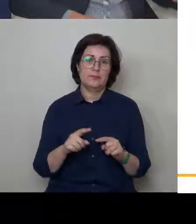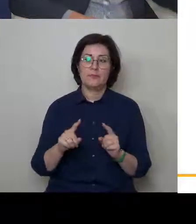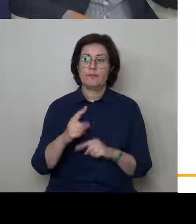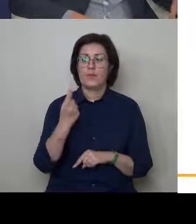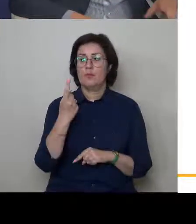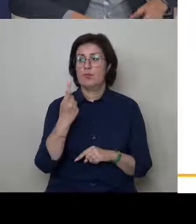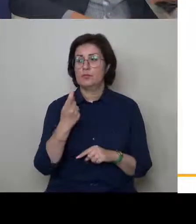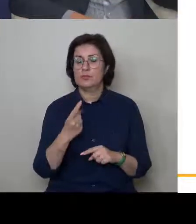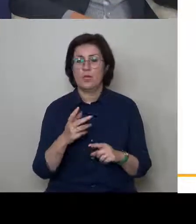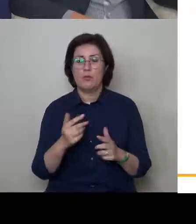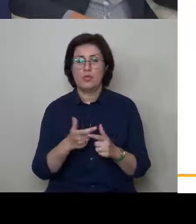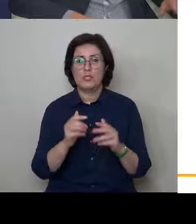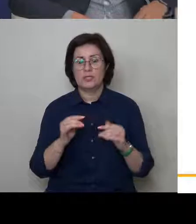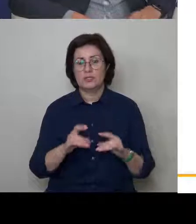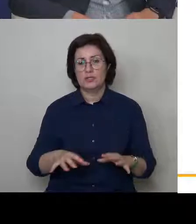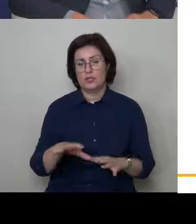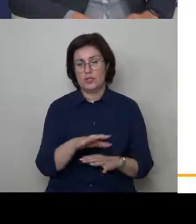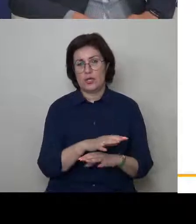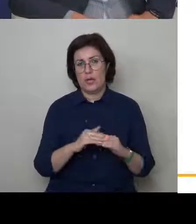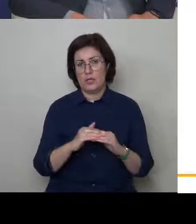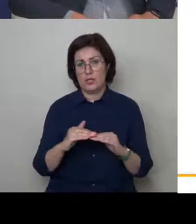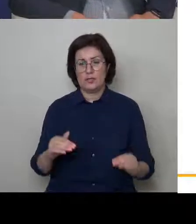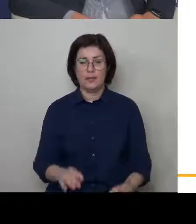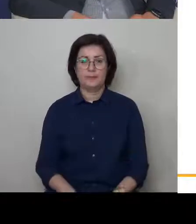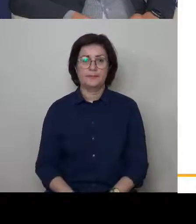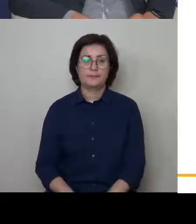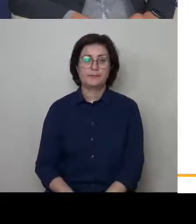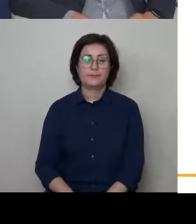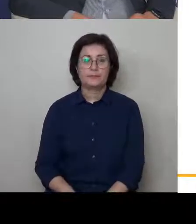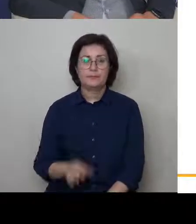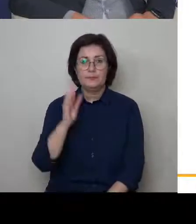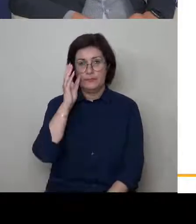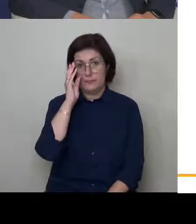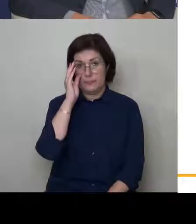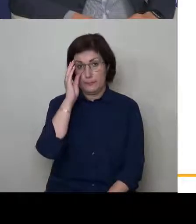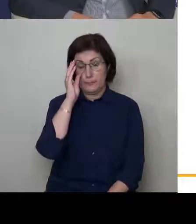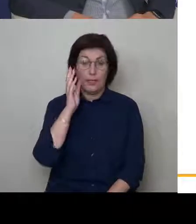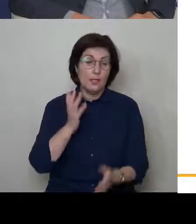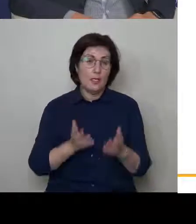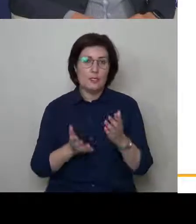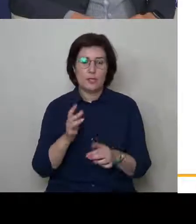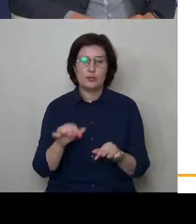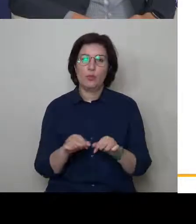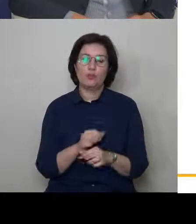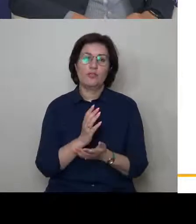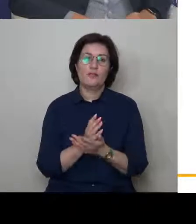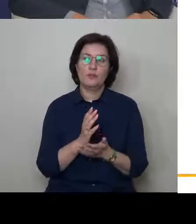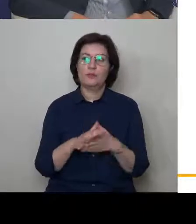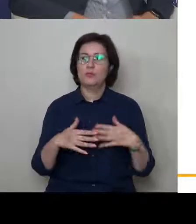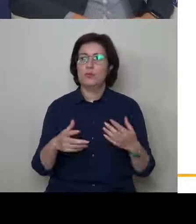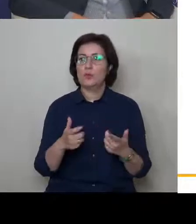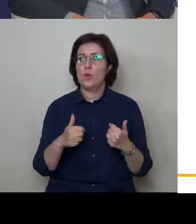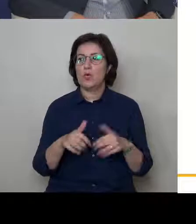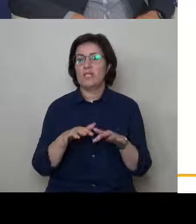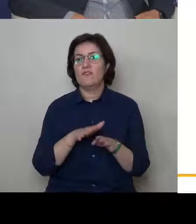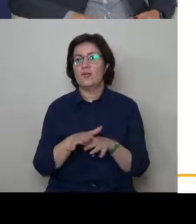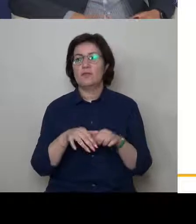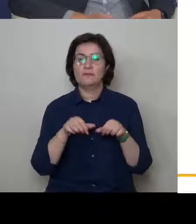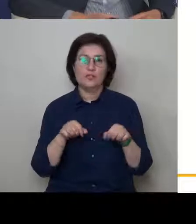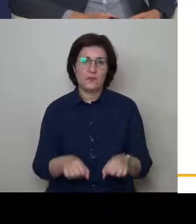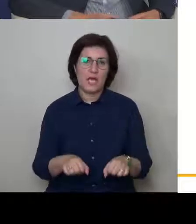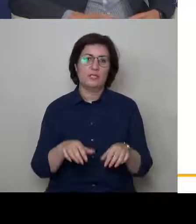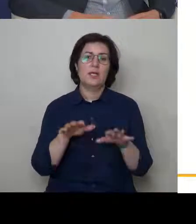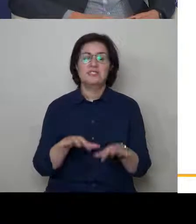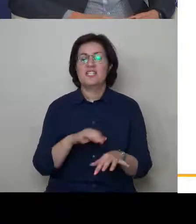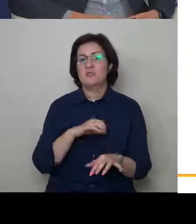council are violated. This is, let's say, the lowest territorial level. However, if a violation is